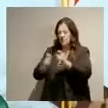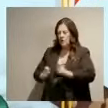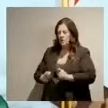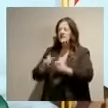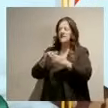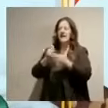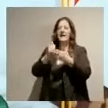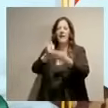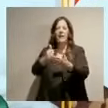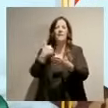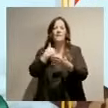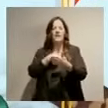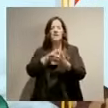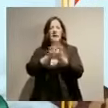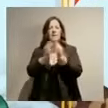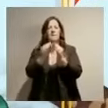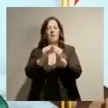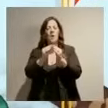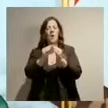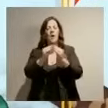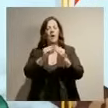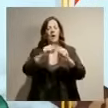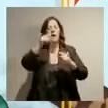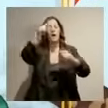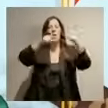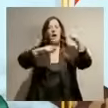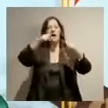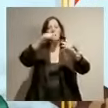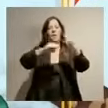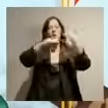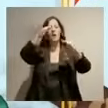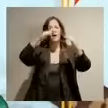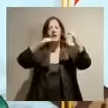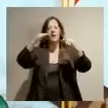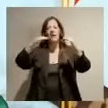many subsequent administrations and legislators.